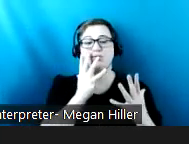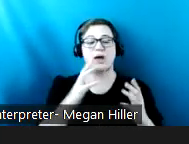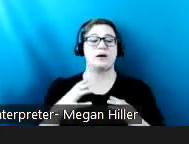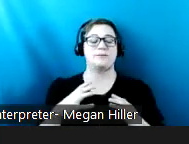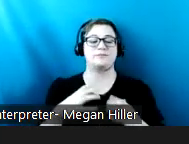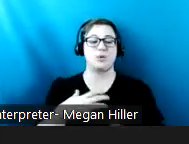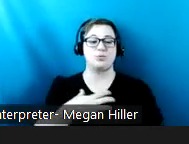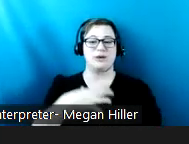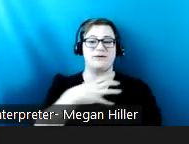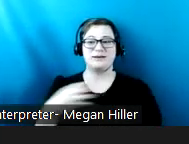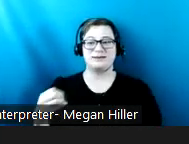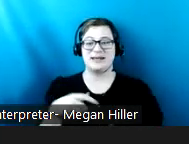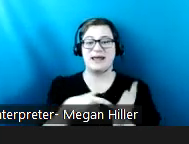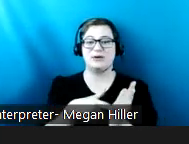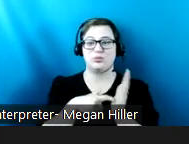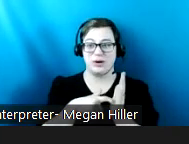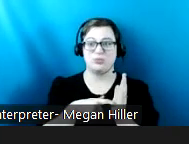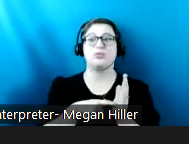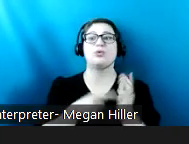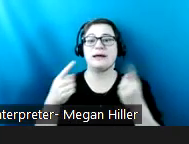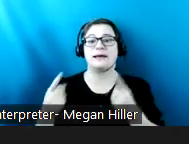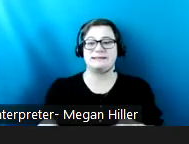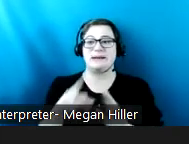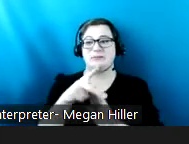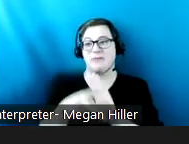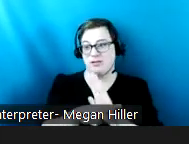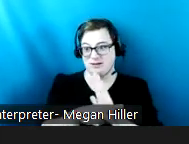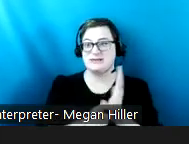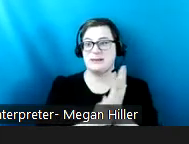BHA grievance and critical incident policy manuals.